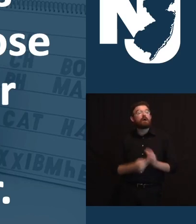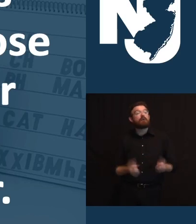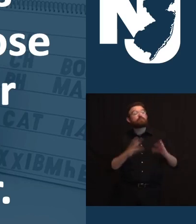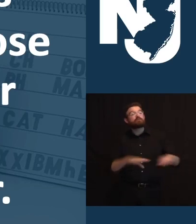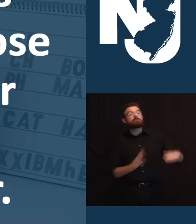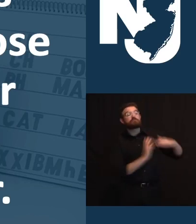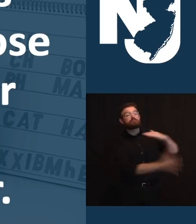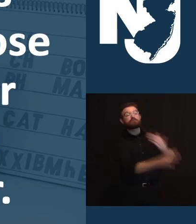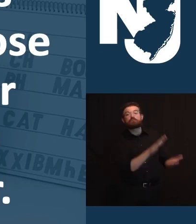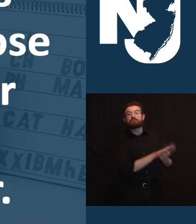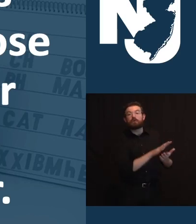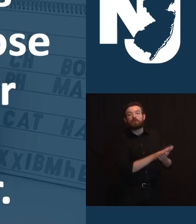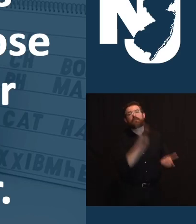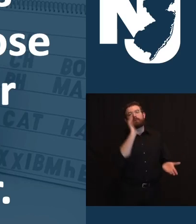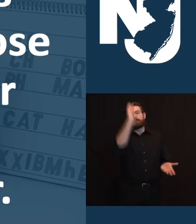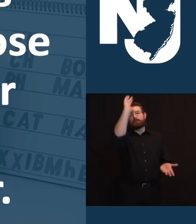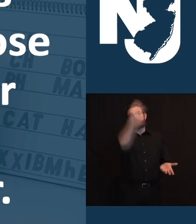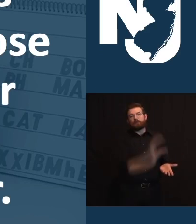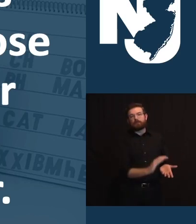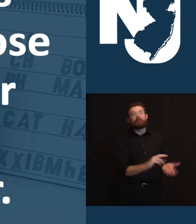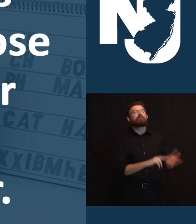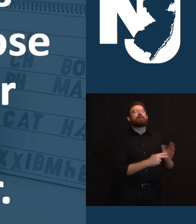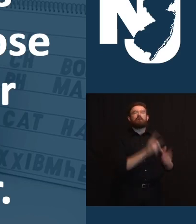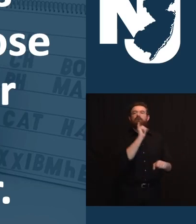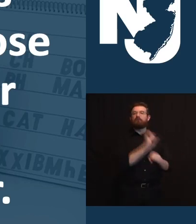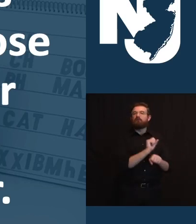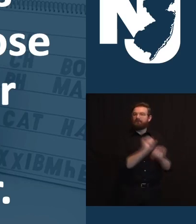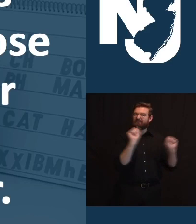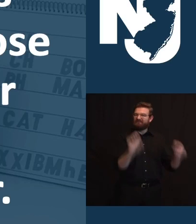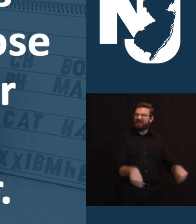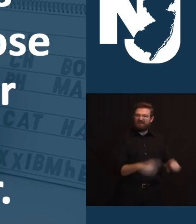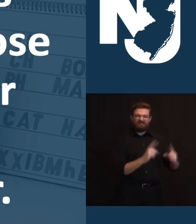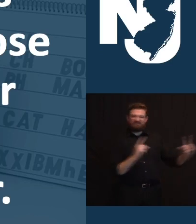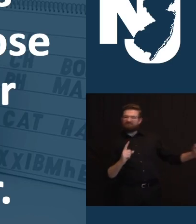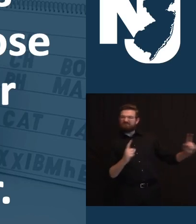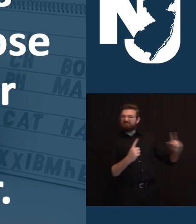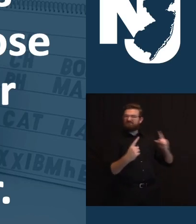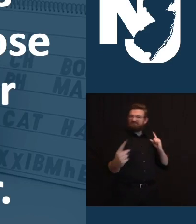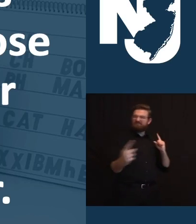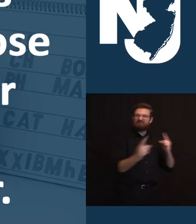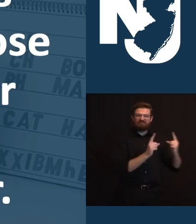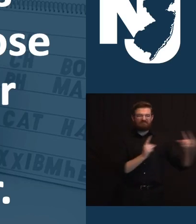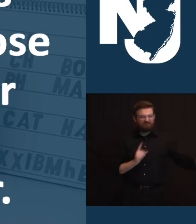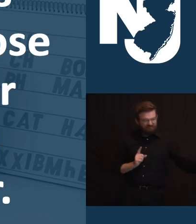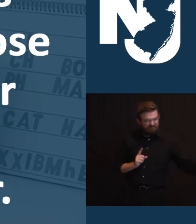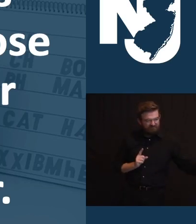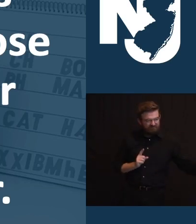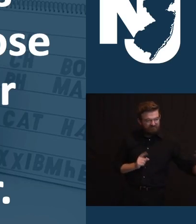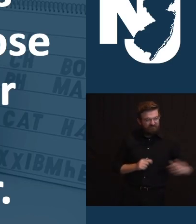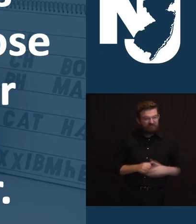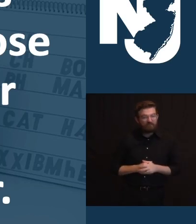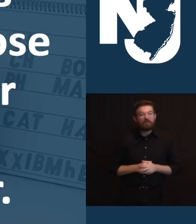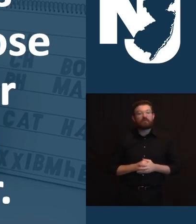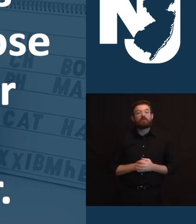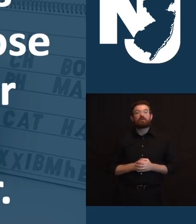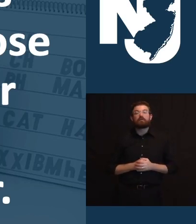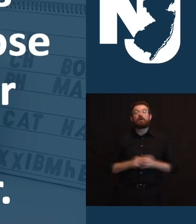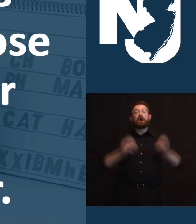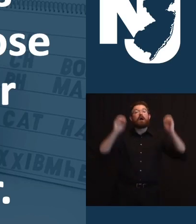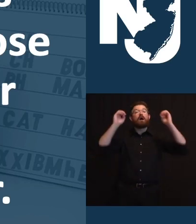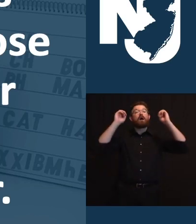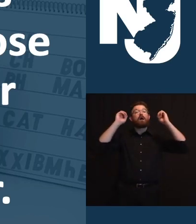other students and staff. As I just noted, the health and safety of our educational communities is paramount. And with this guidance, we are